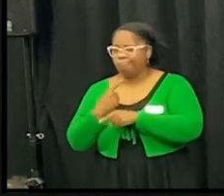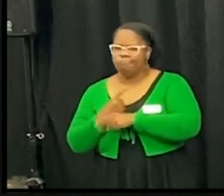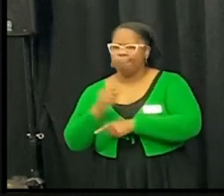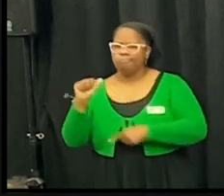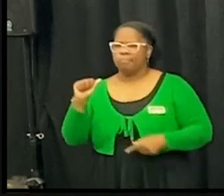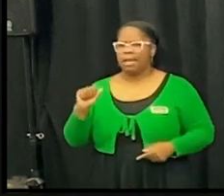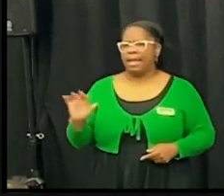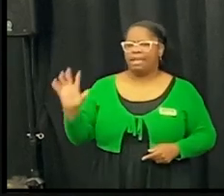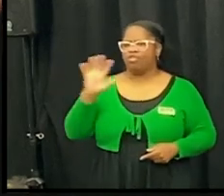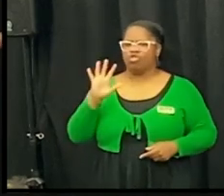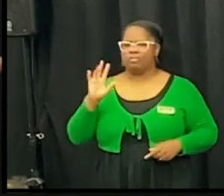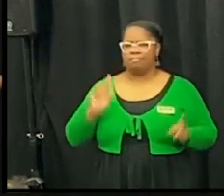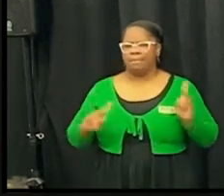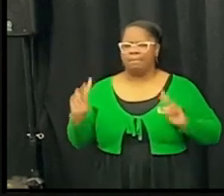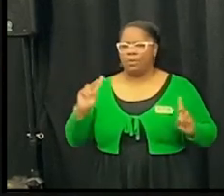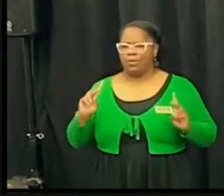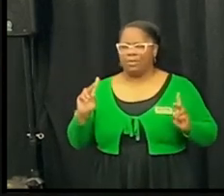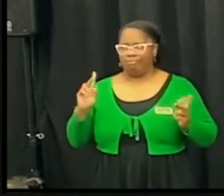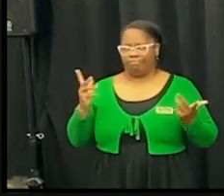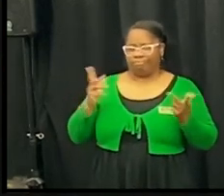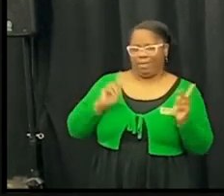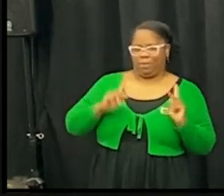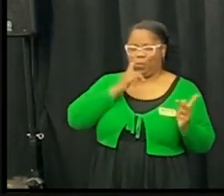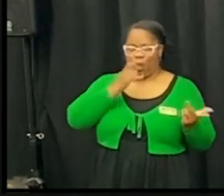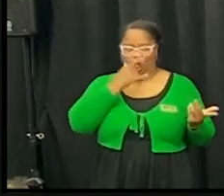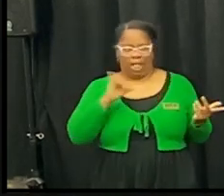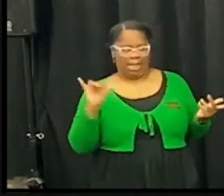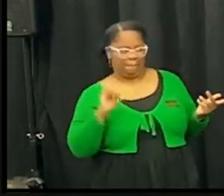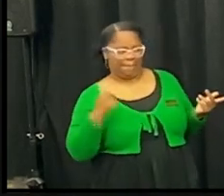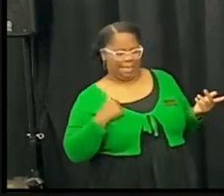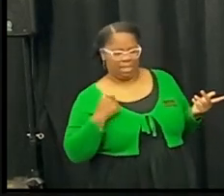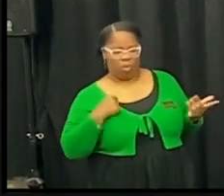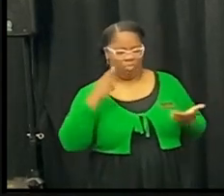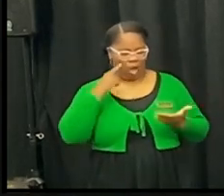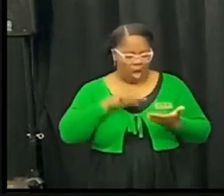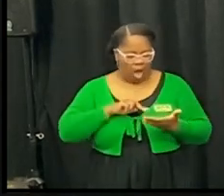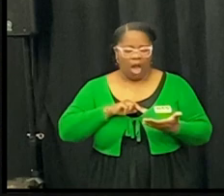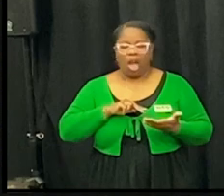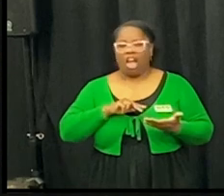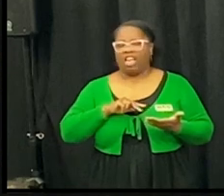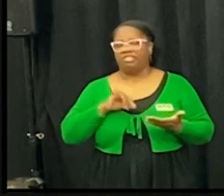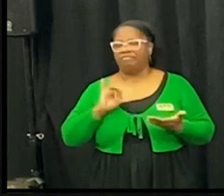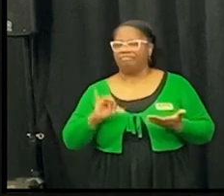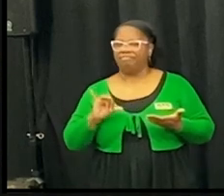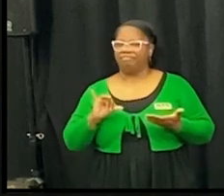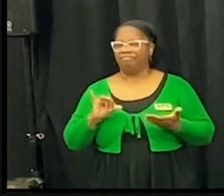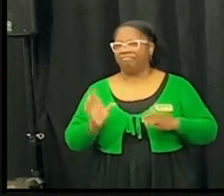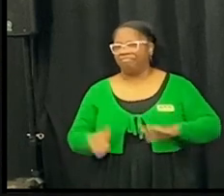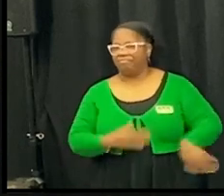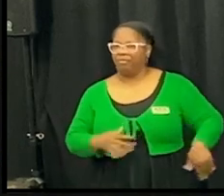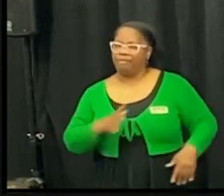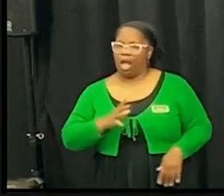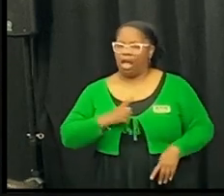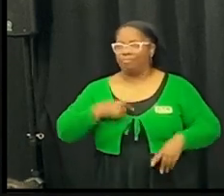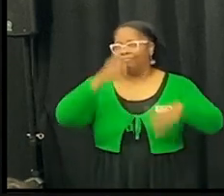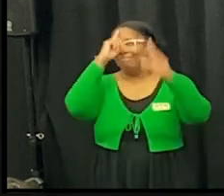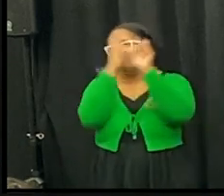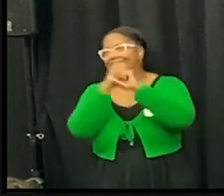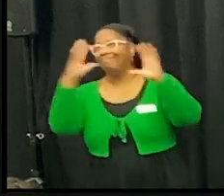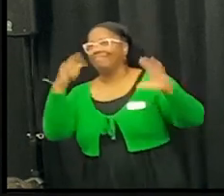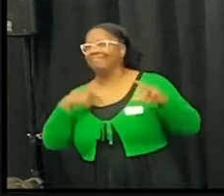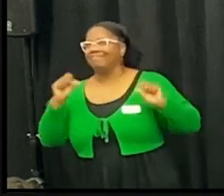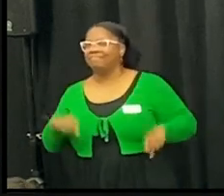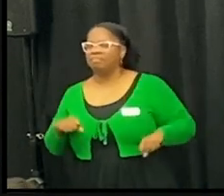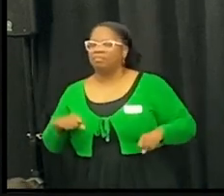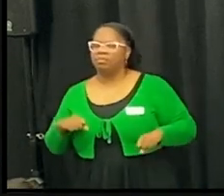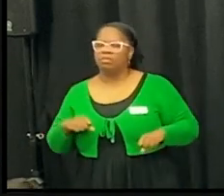Asian people who look like me. And so I was just like, oh, okay, well, I'll just imagine, you know, I had a